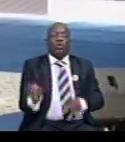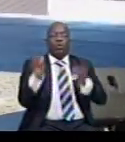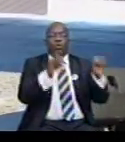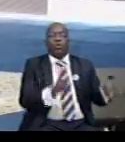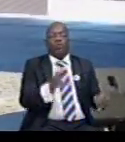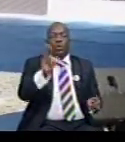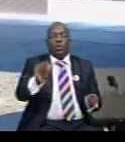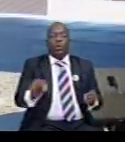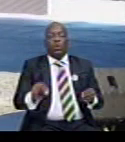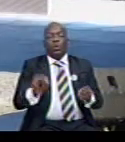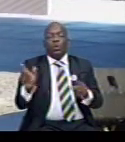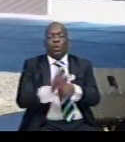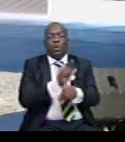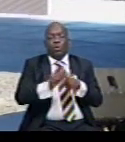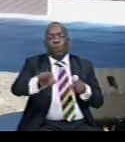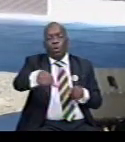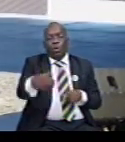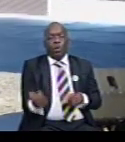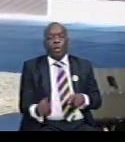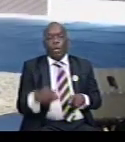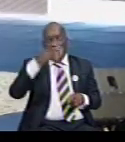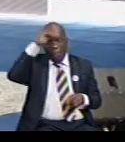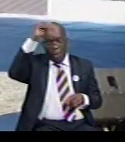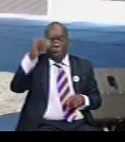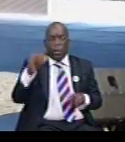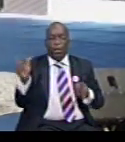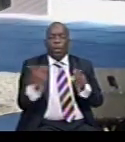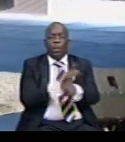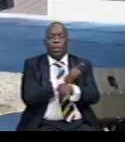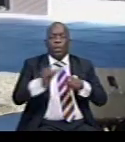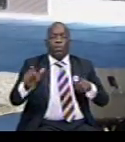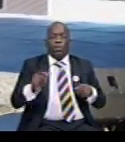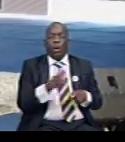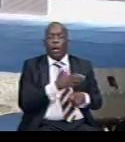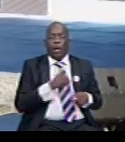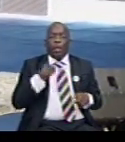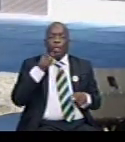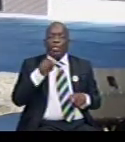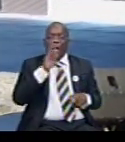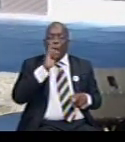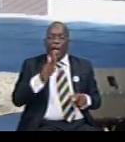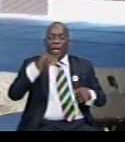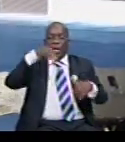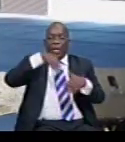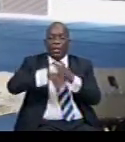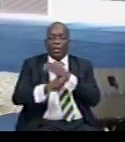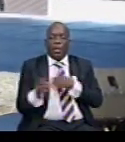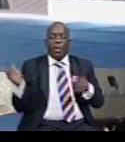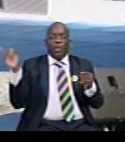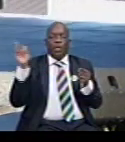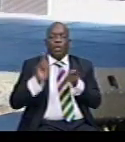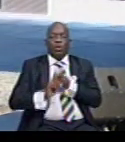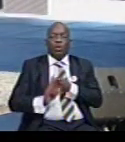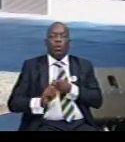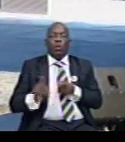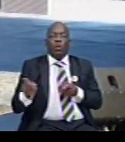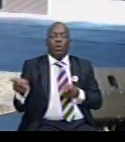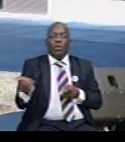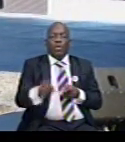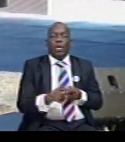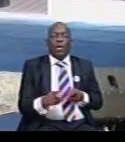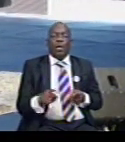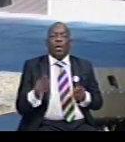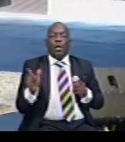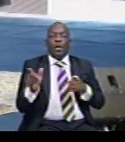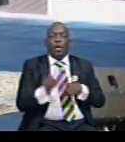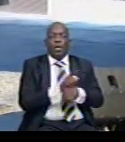Other men labored, and ye are entered into their labors.